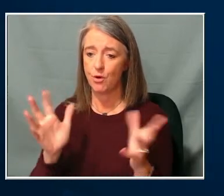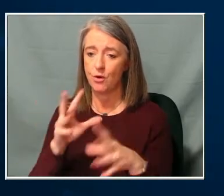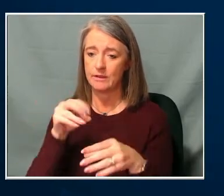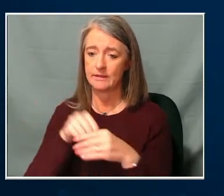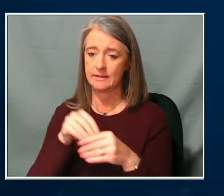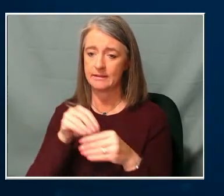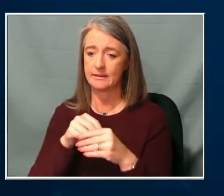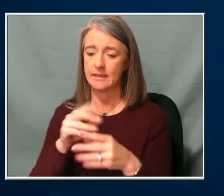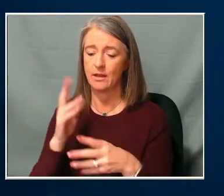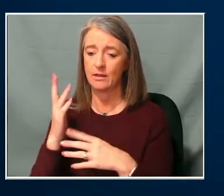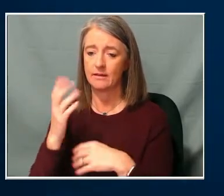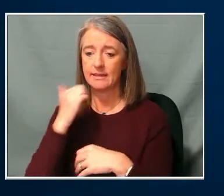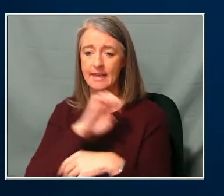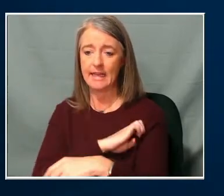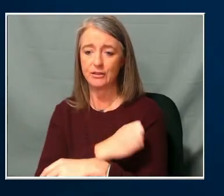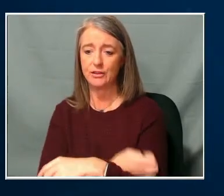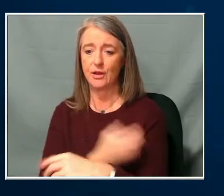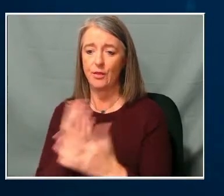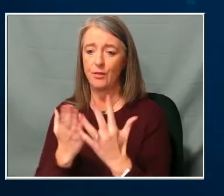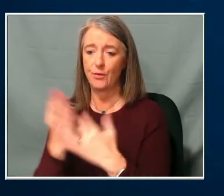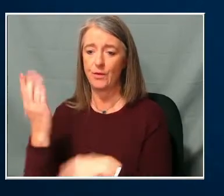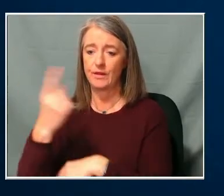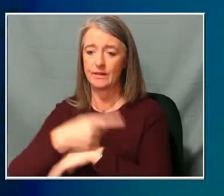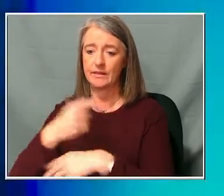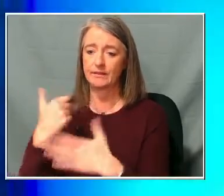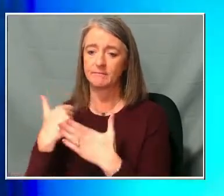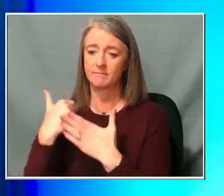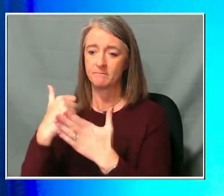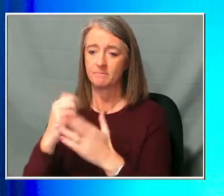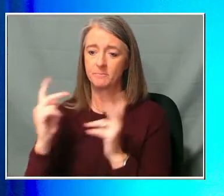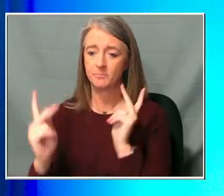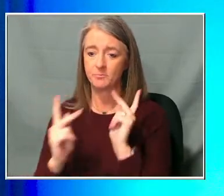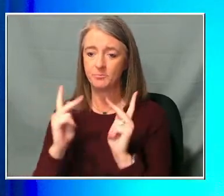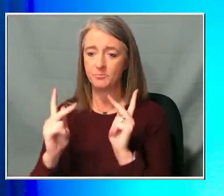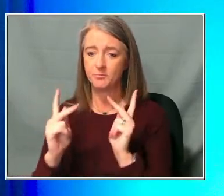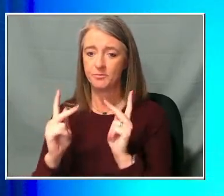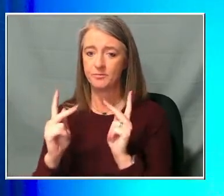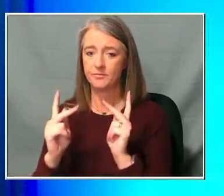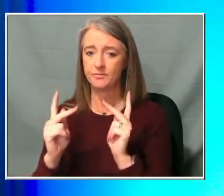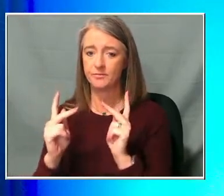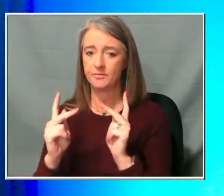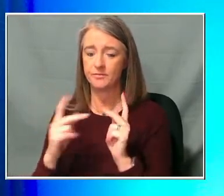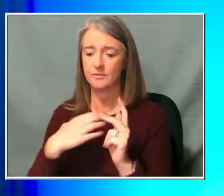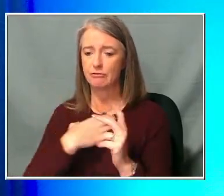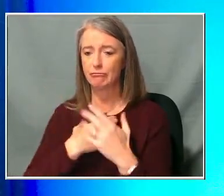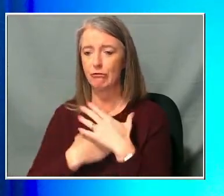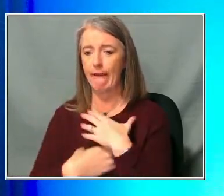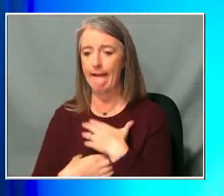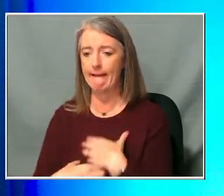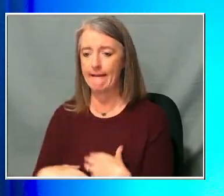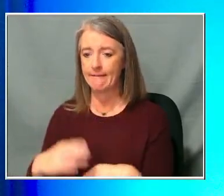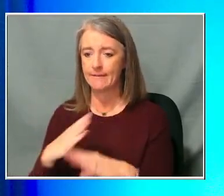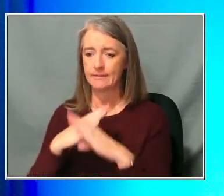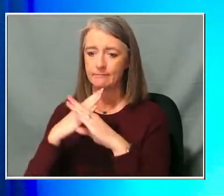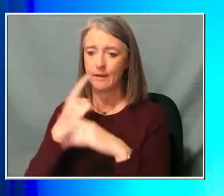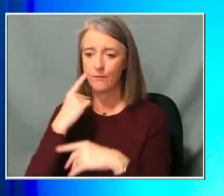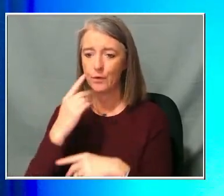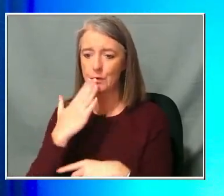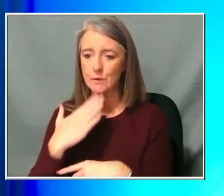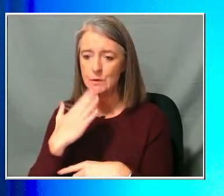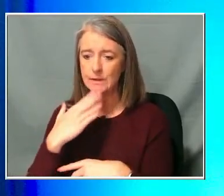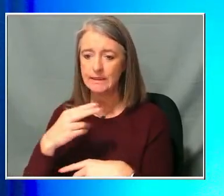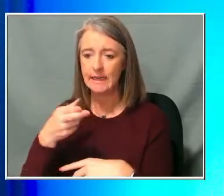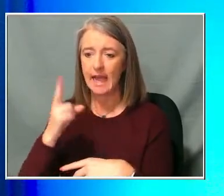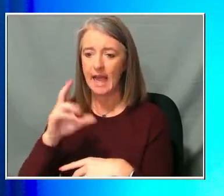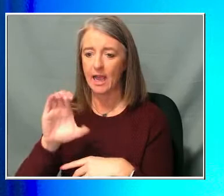throughout the day, and typically will help people curbing their craving for sweet and high